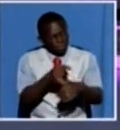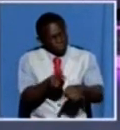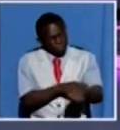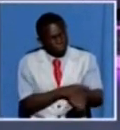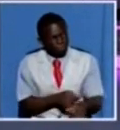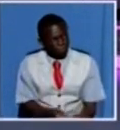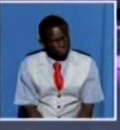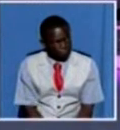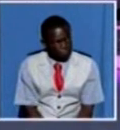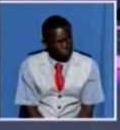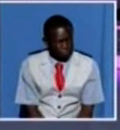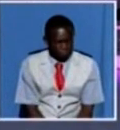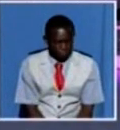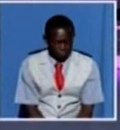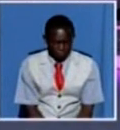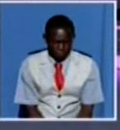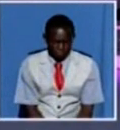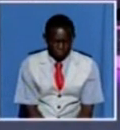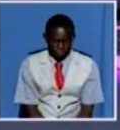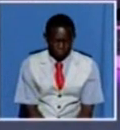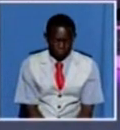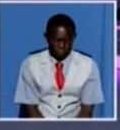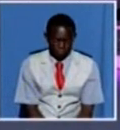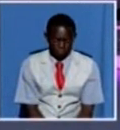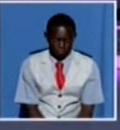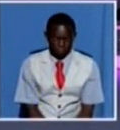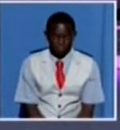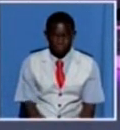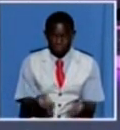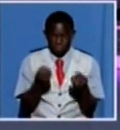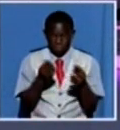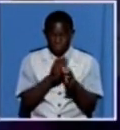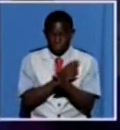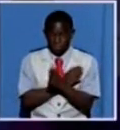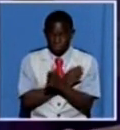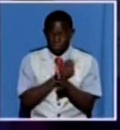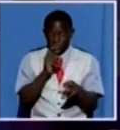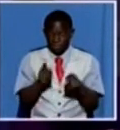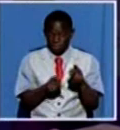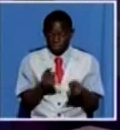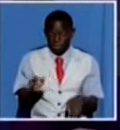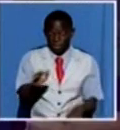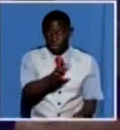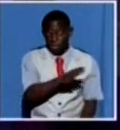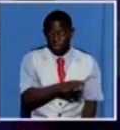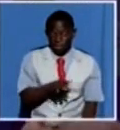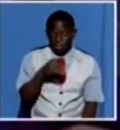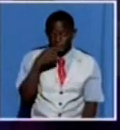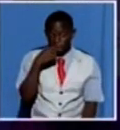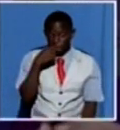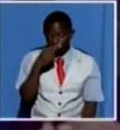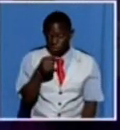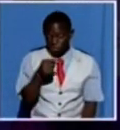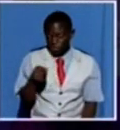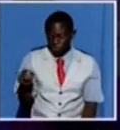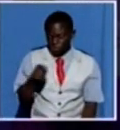serious opposition among the same Zambians who want, no, if you want to limit it to those that have already established organization